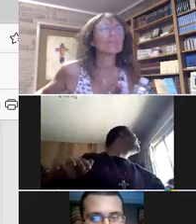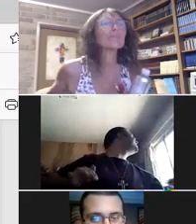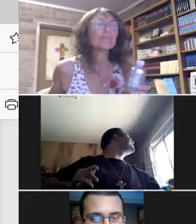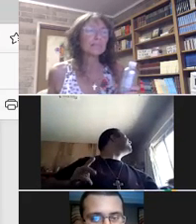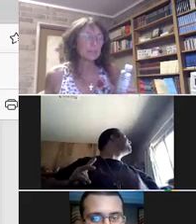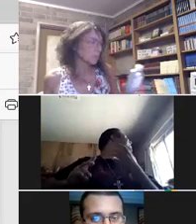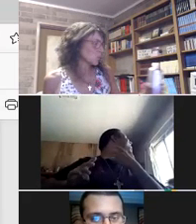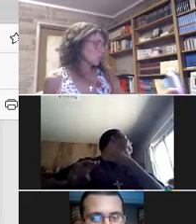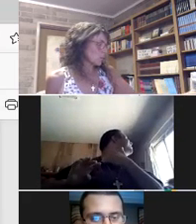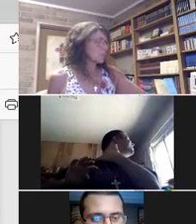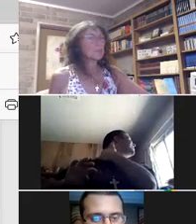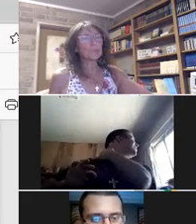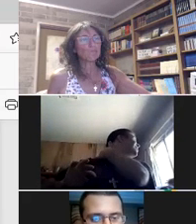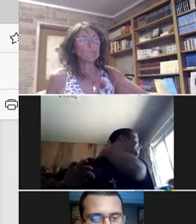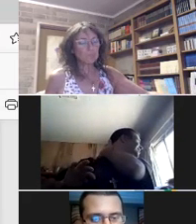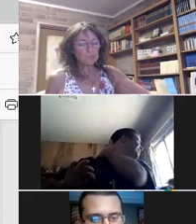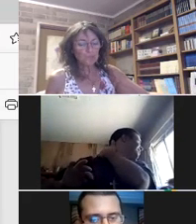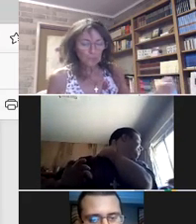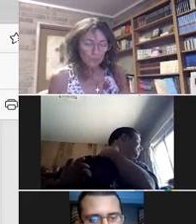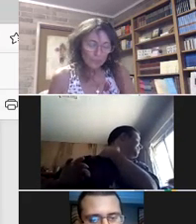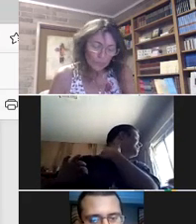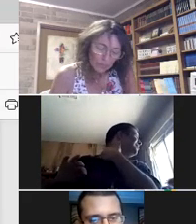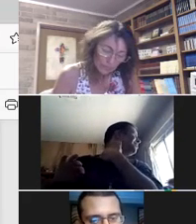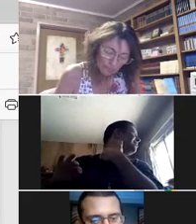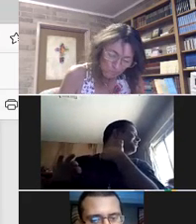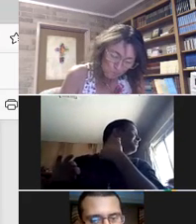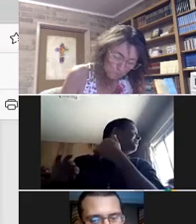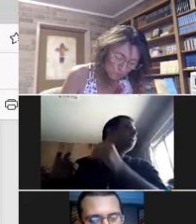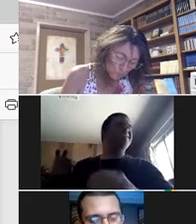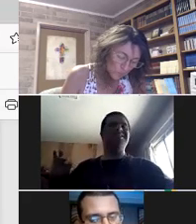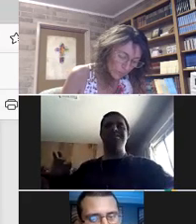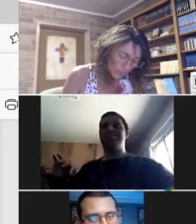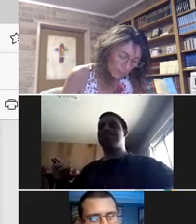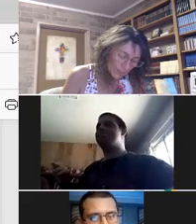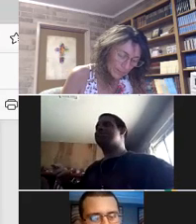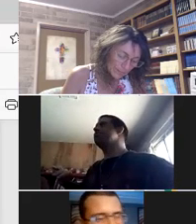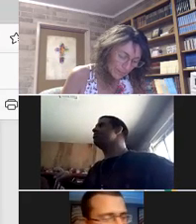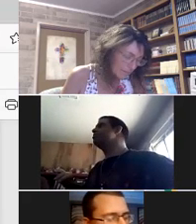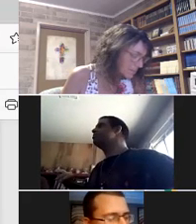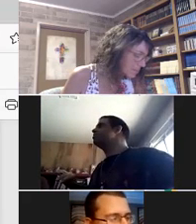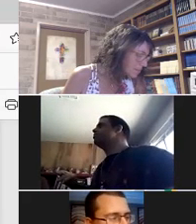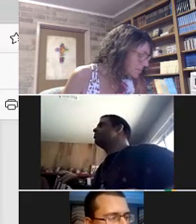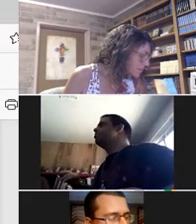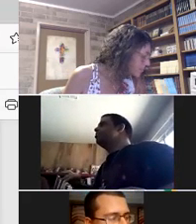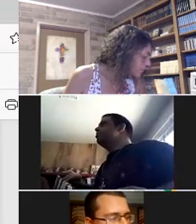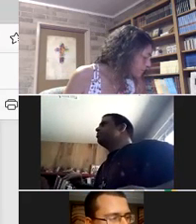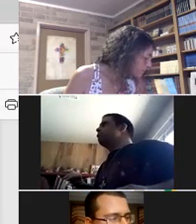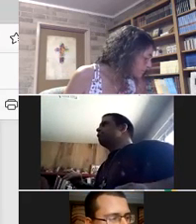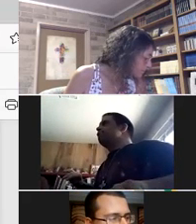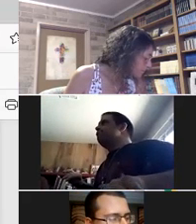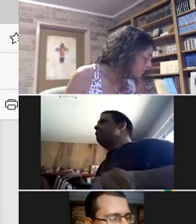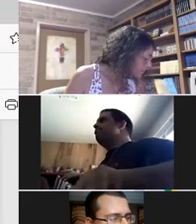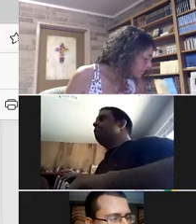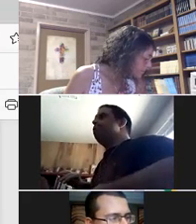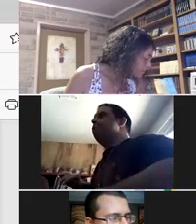where to find the scripture that talks about walking in the flesh and walking in the